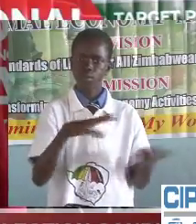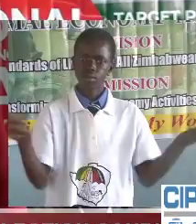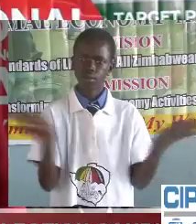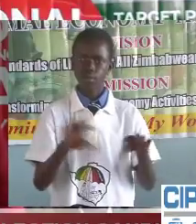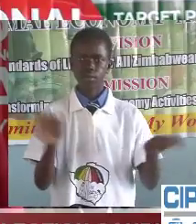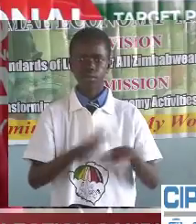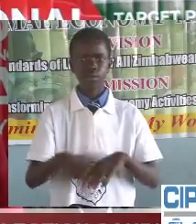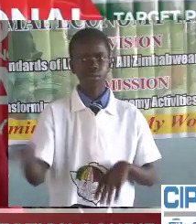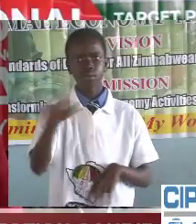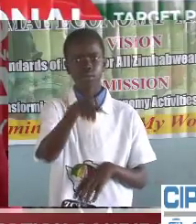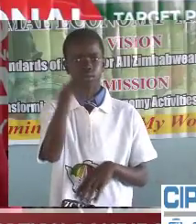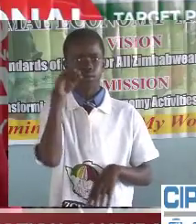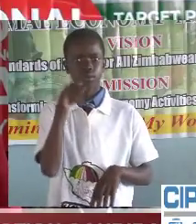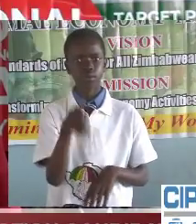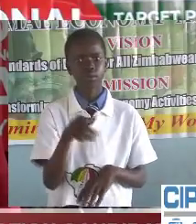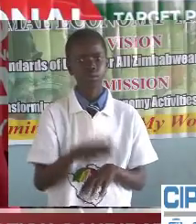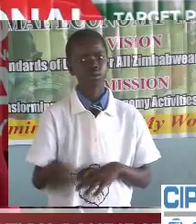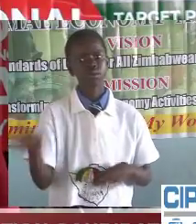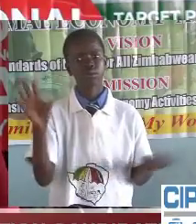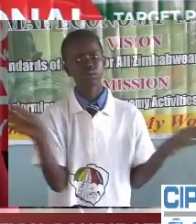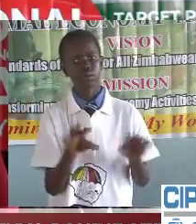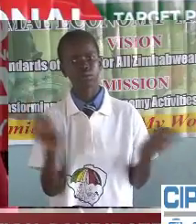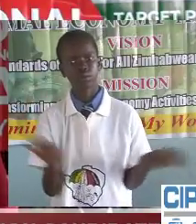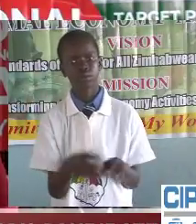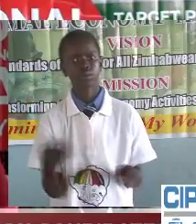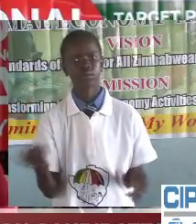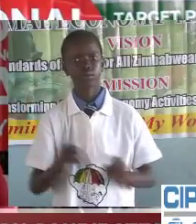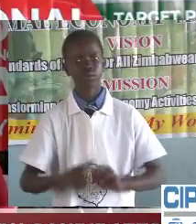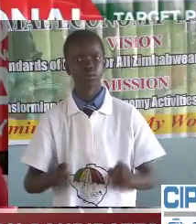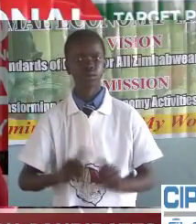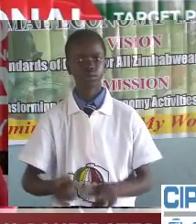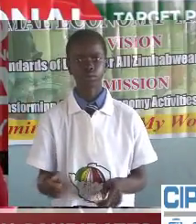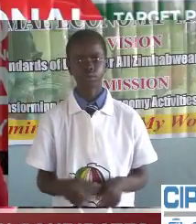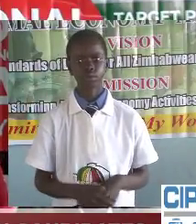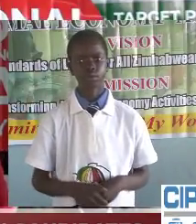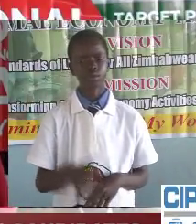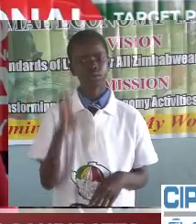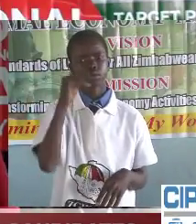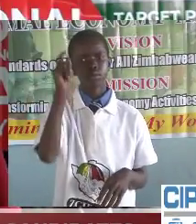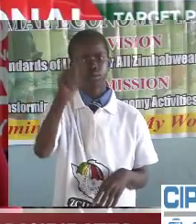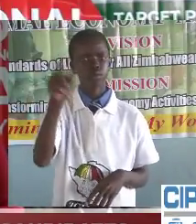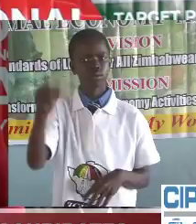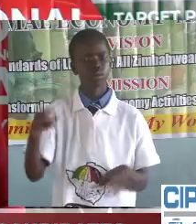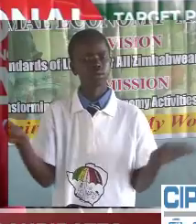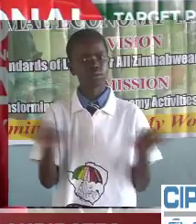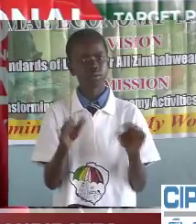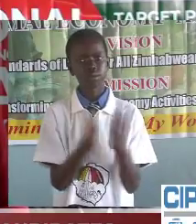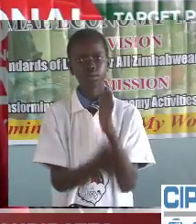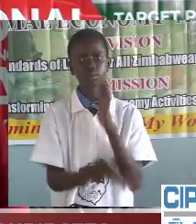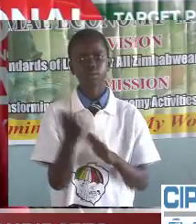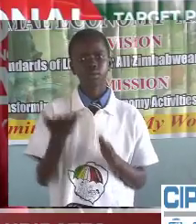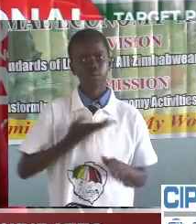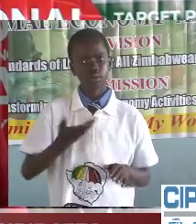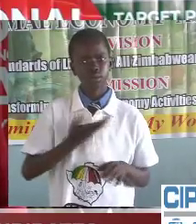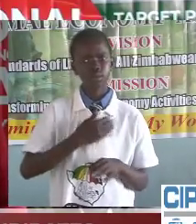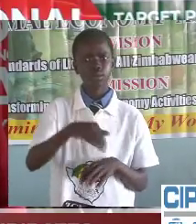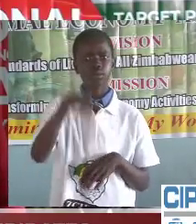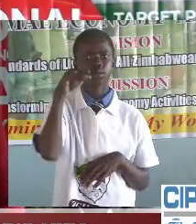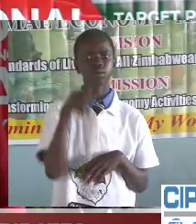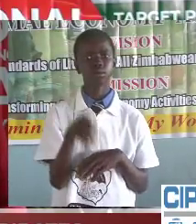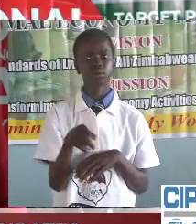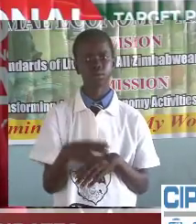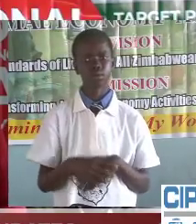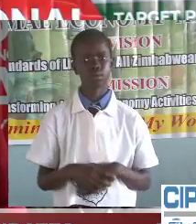muZimbabwe, isusu vanhu vari kushanda mabasa emaoko, nekuti hakuna mafactory muZimbabwe. That is not